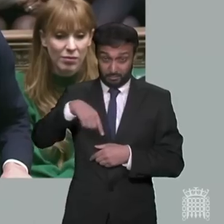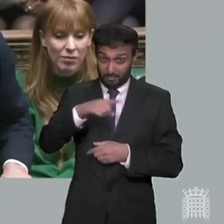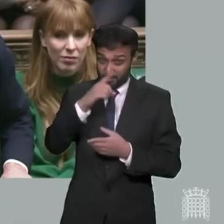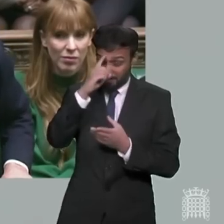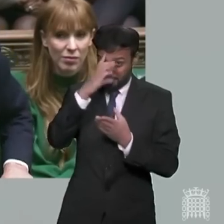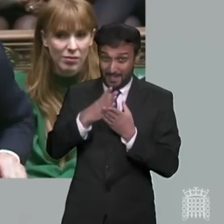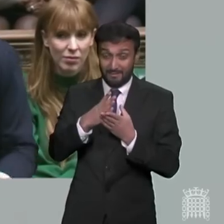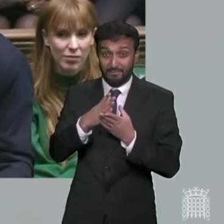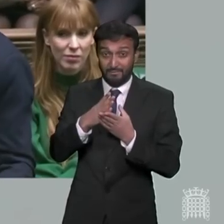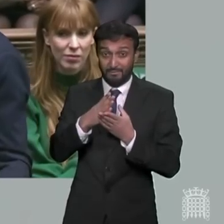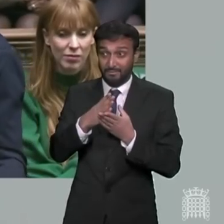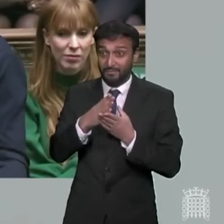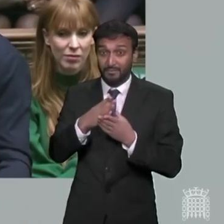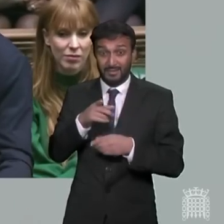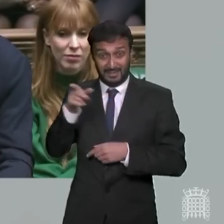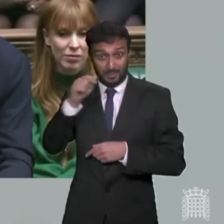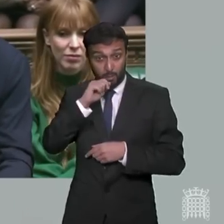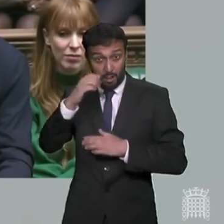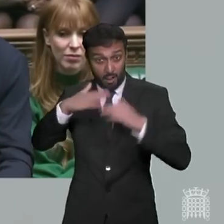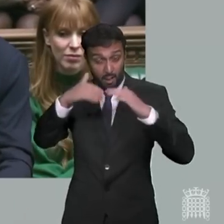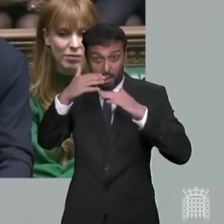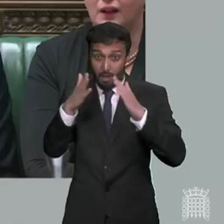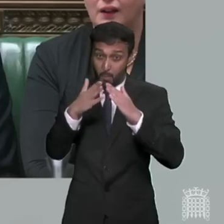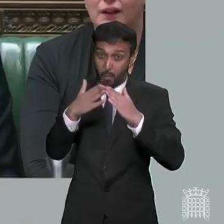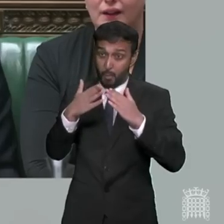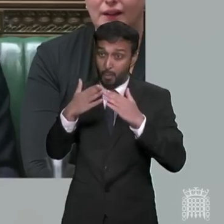going to build more homes? Pull the other one.